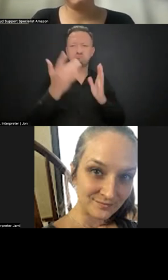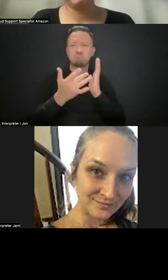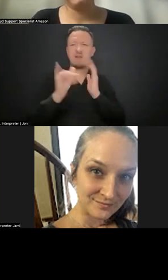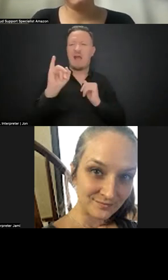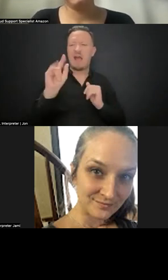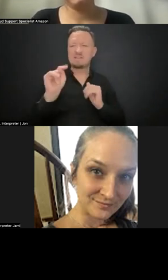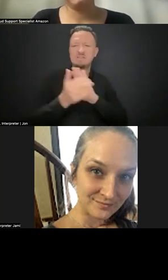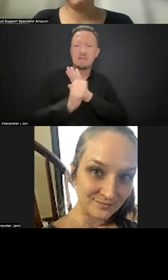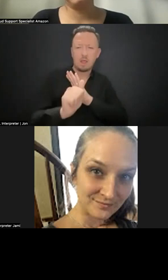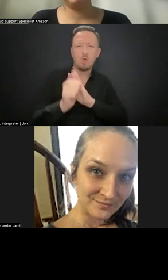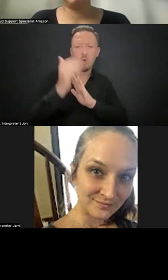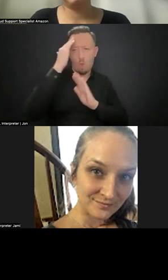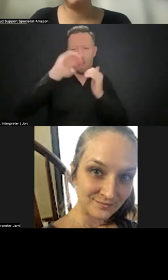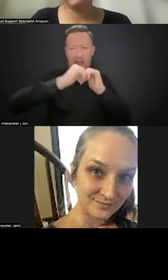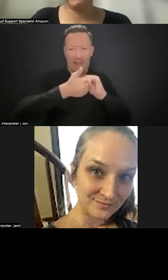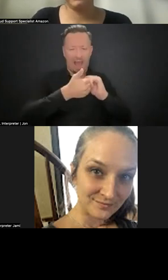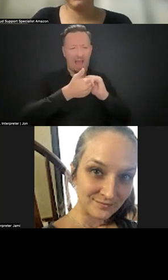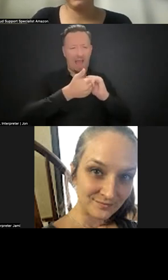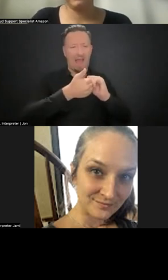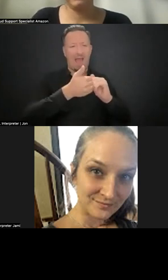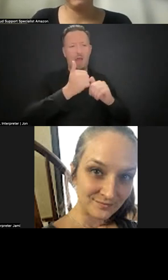without having the physical hardware.